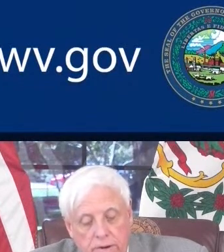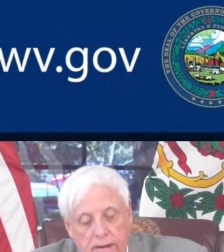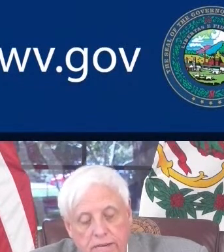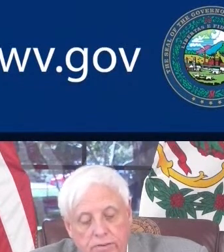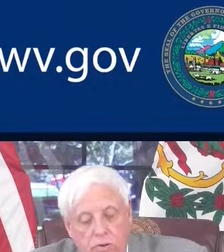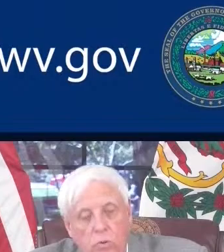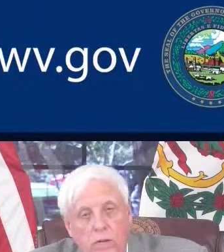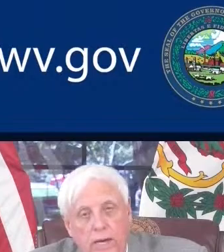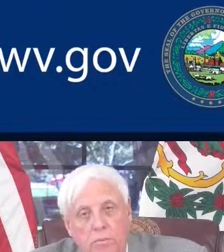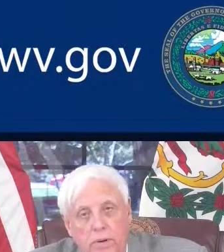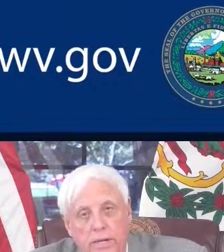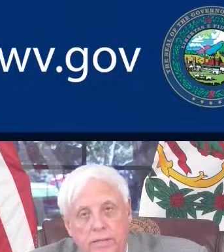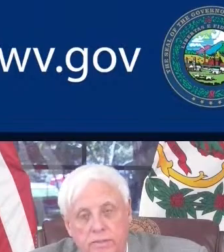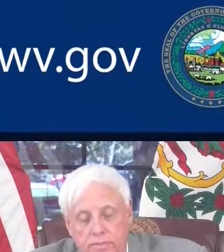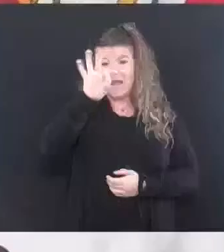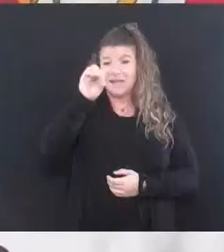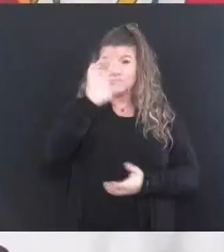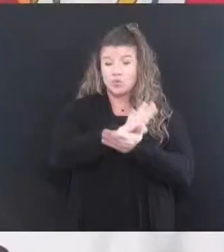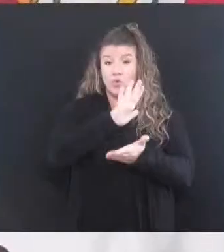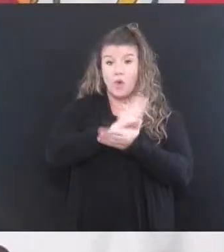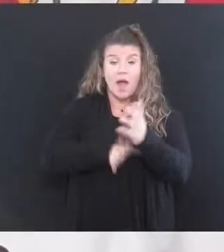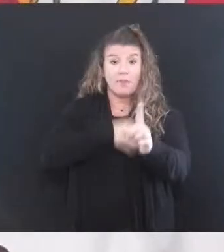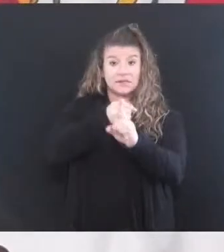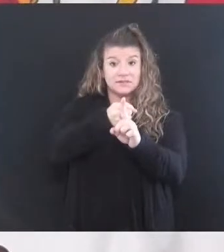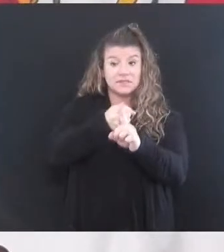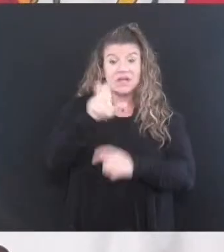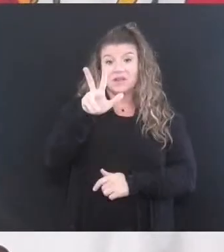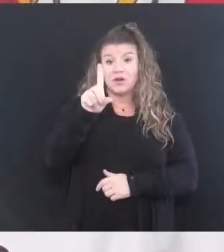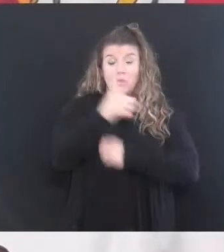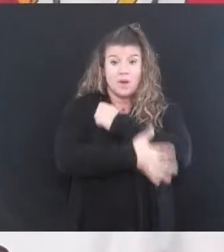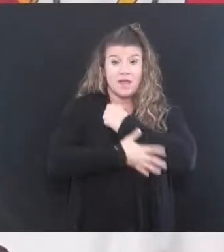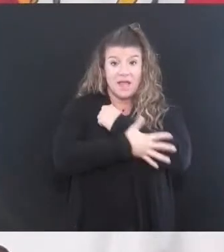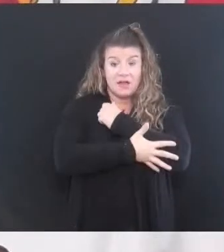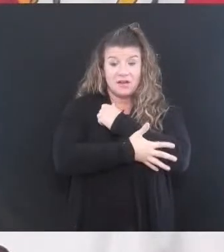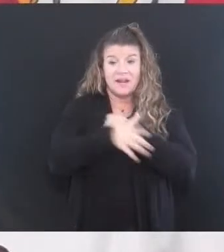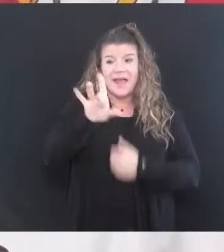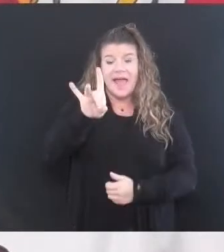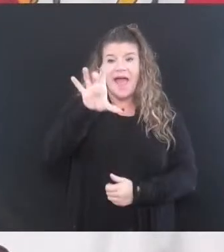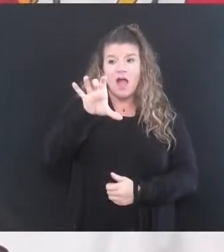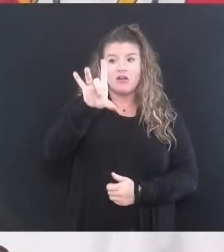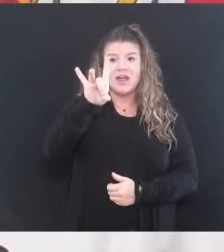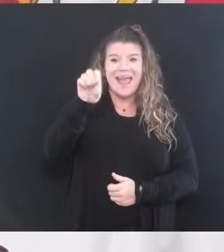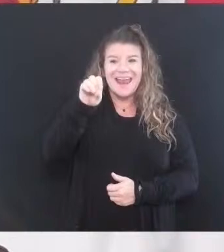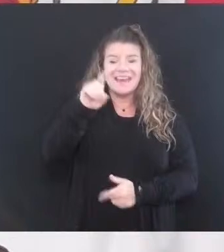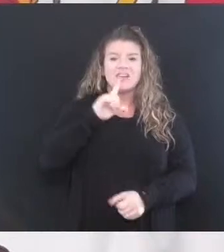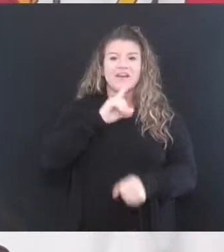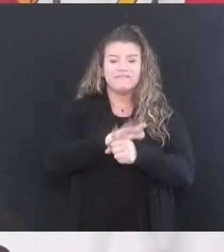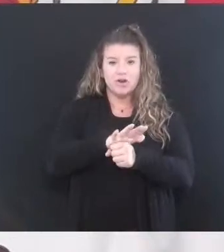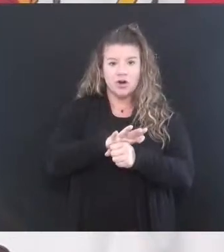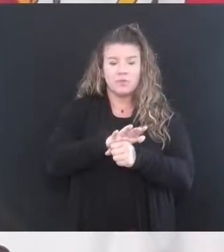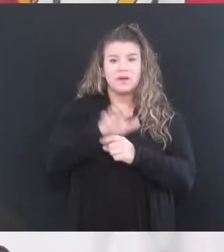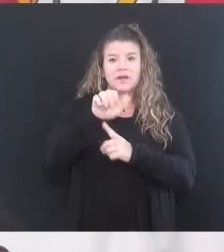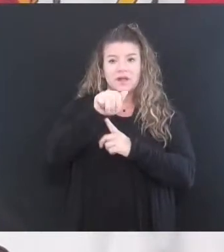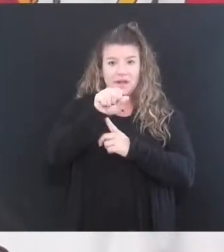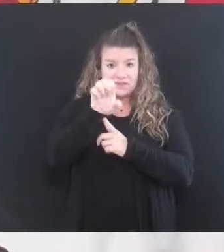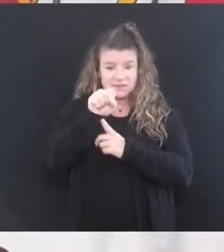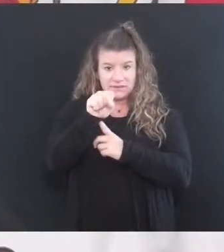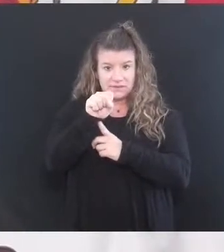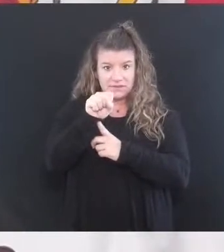There are 90 school outbreaks in 31 counties and 880 confirmed cases.